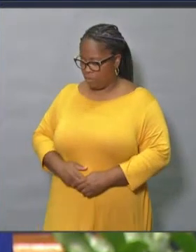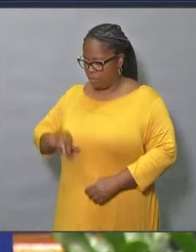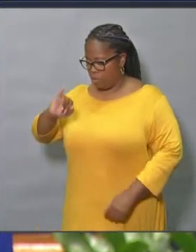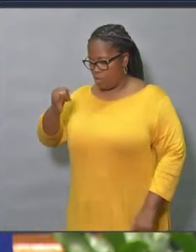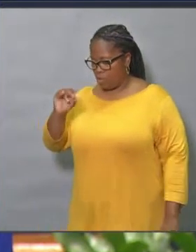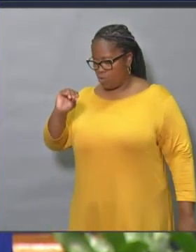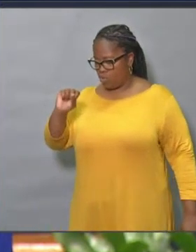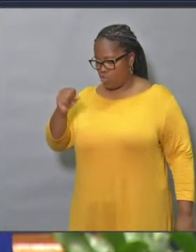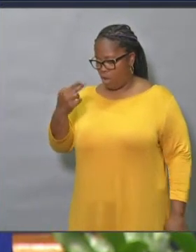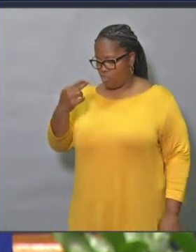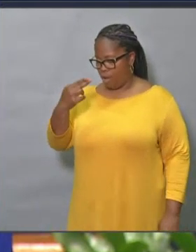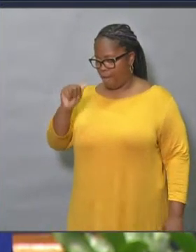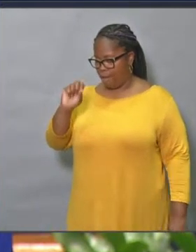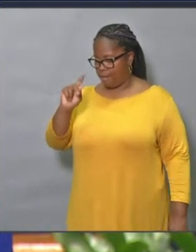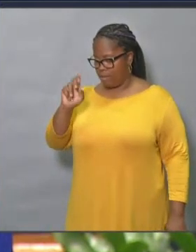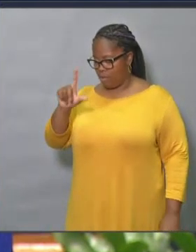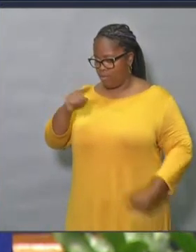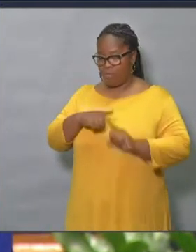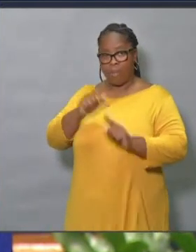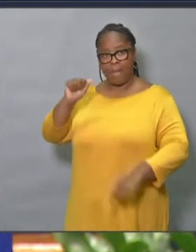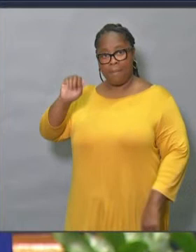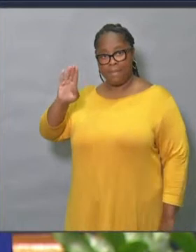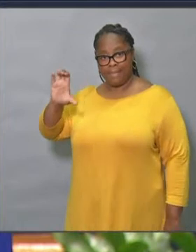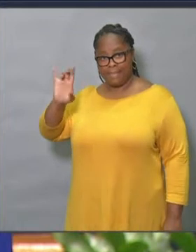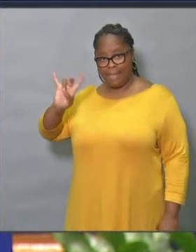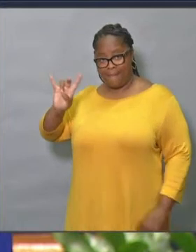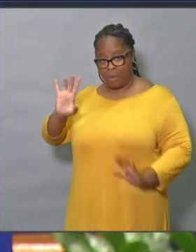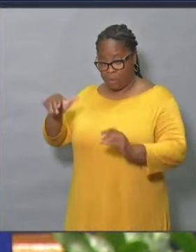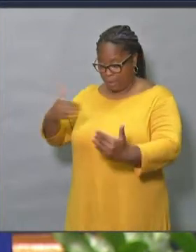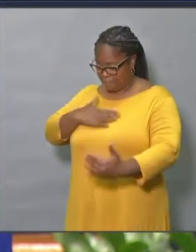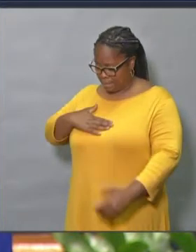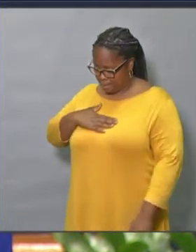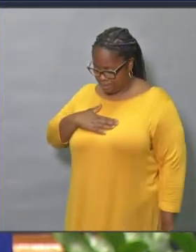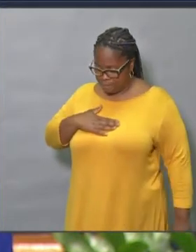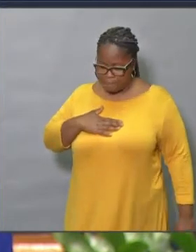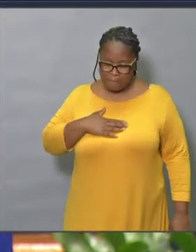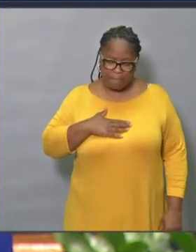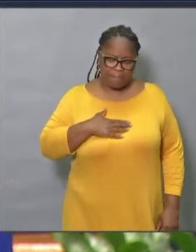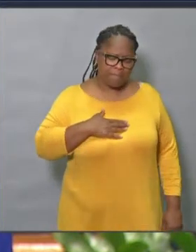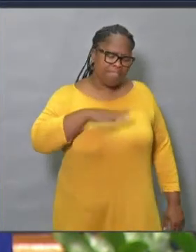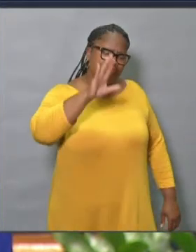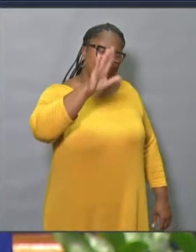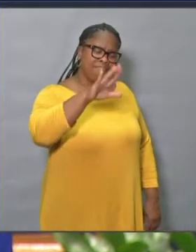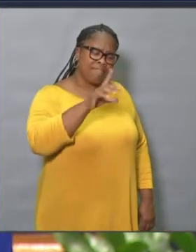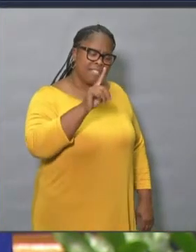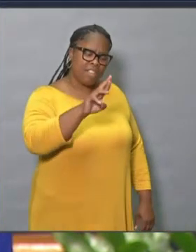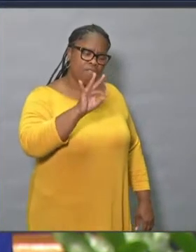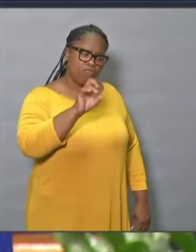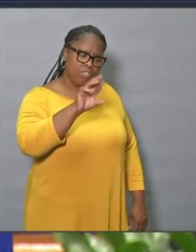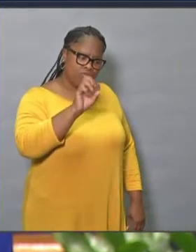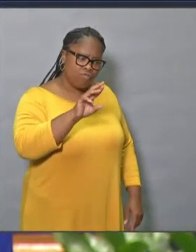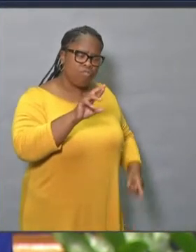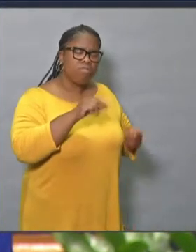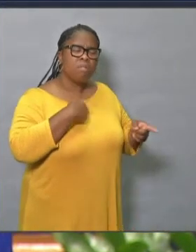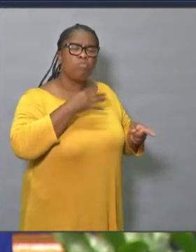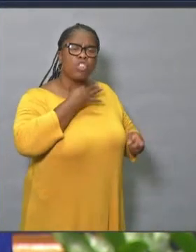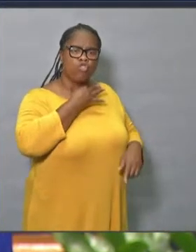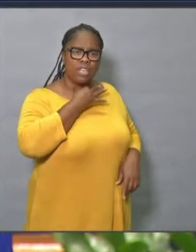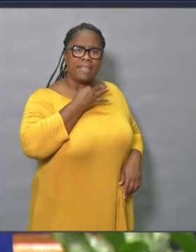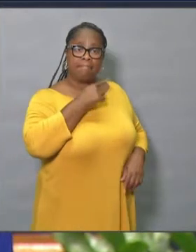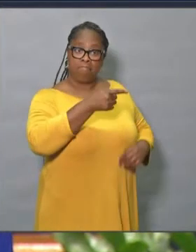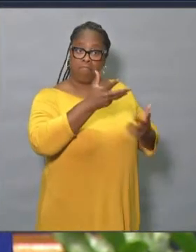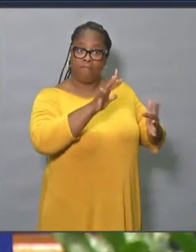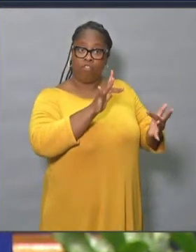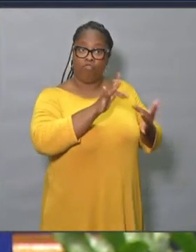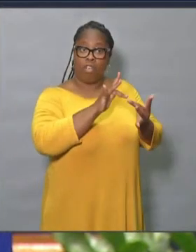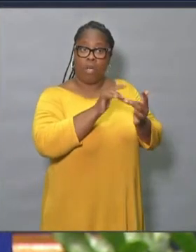Josh Haskell with ABC7. Please go ahead. Hey, Dr. Ferrer. Wondering if you've been in contact with the